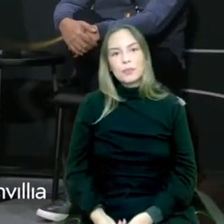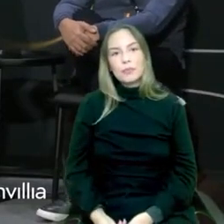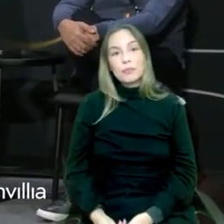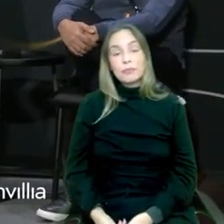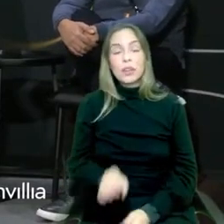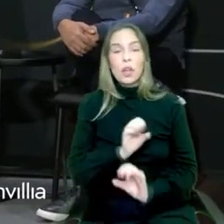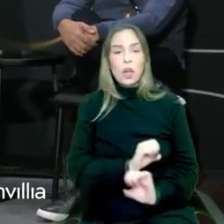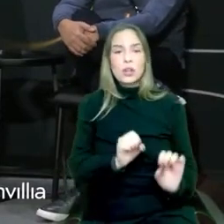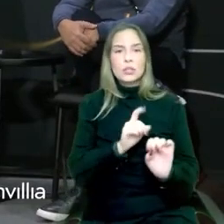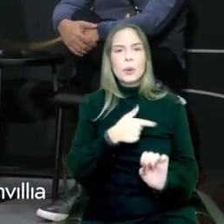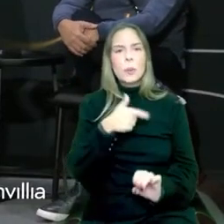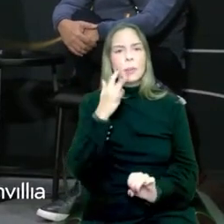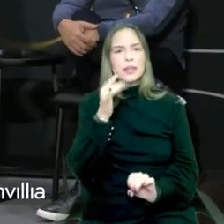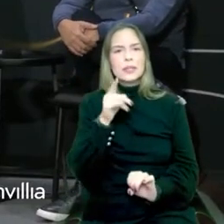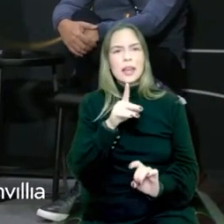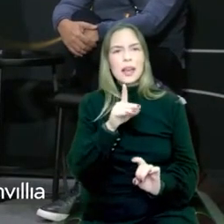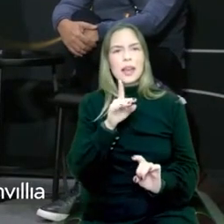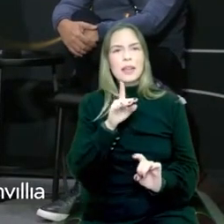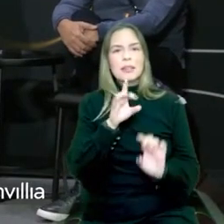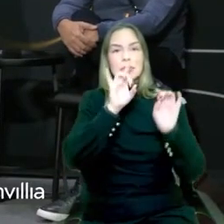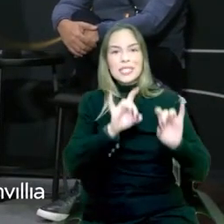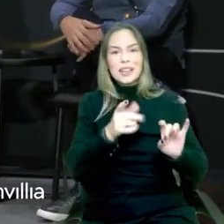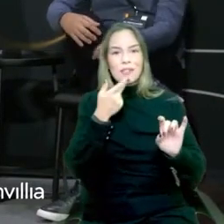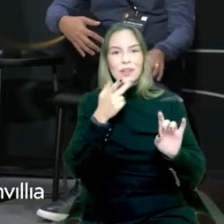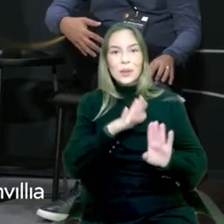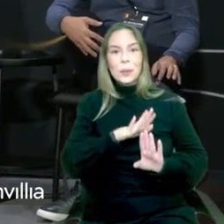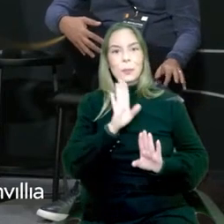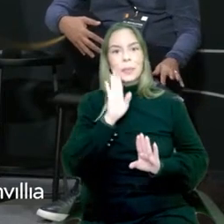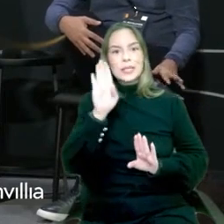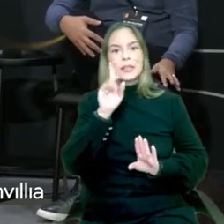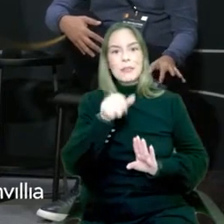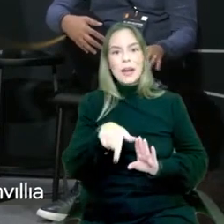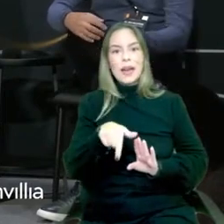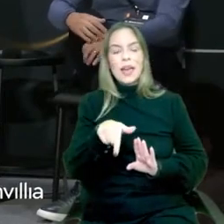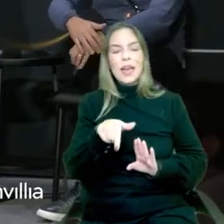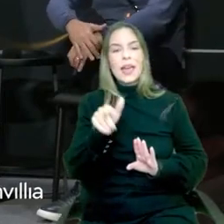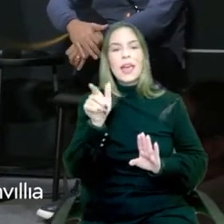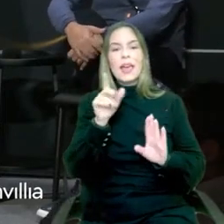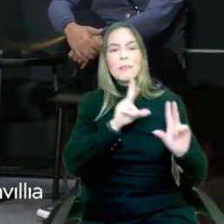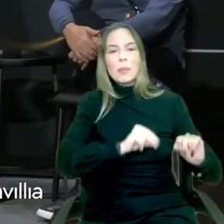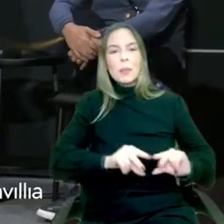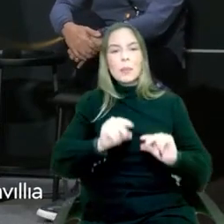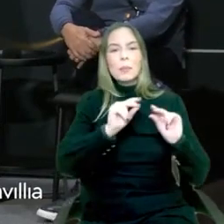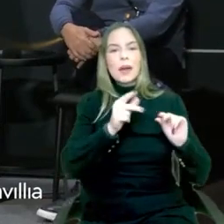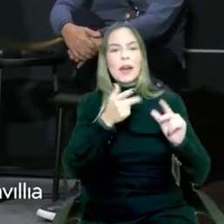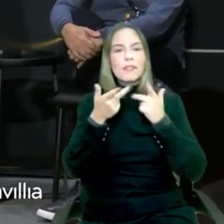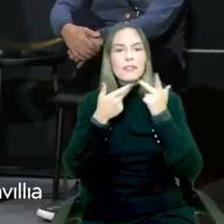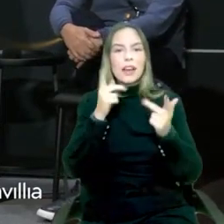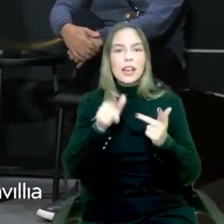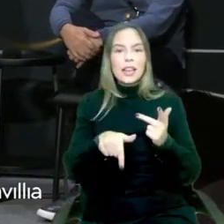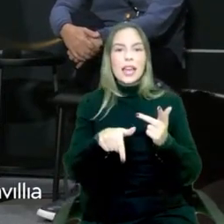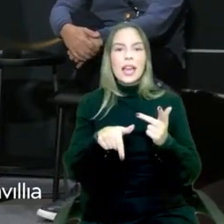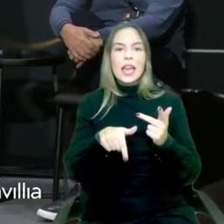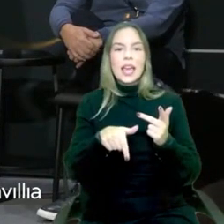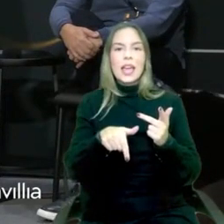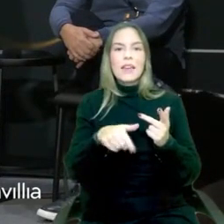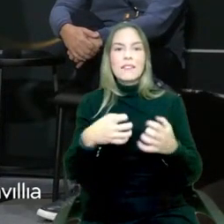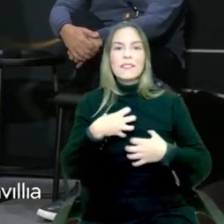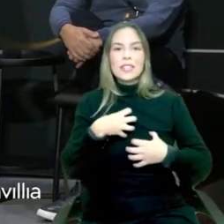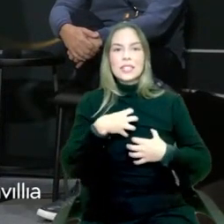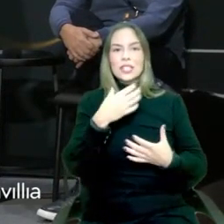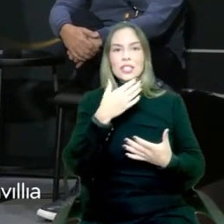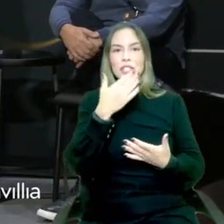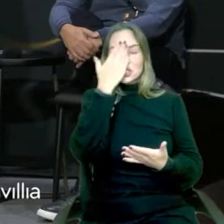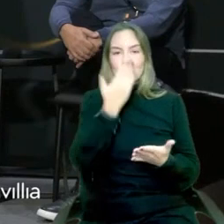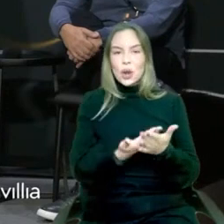really what all of us have been thinking about and talking about, and that's building trust, right? Finding the right partners to work